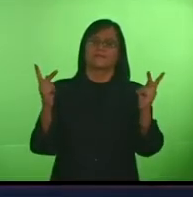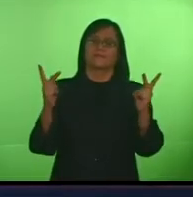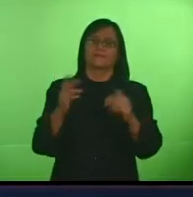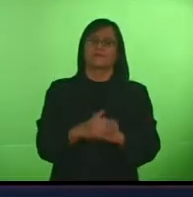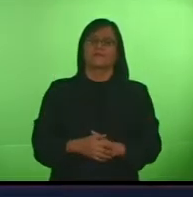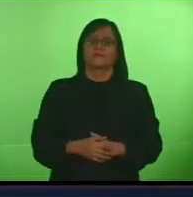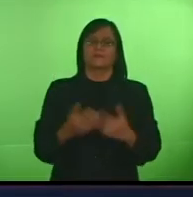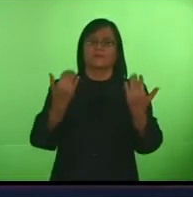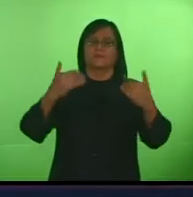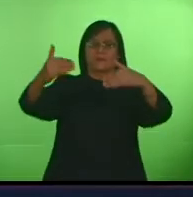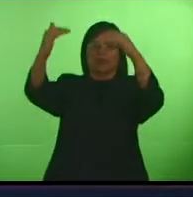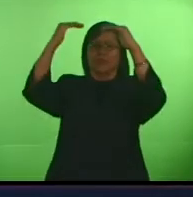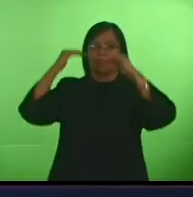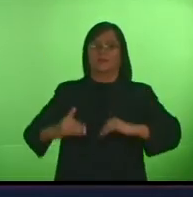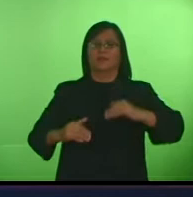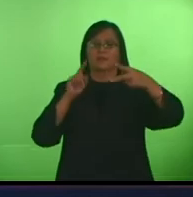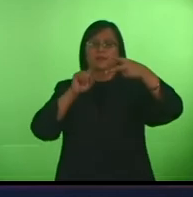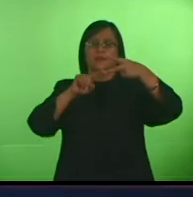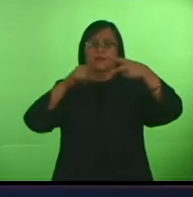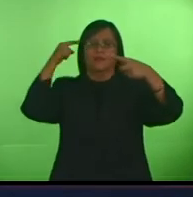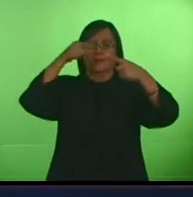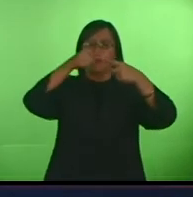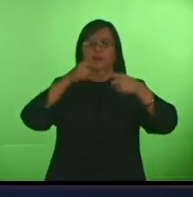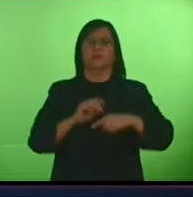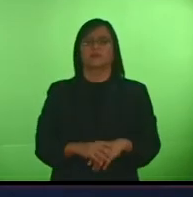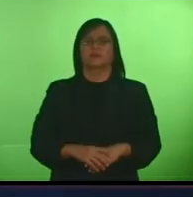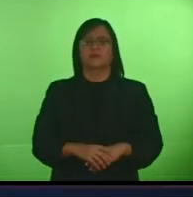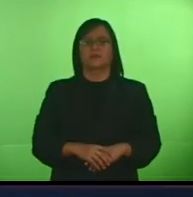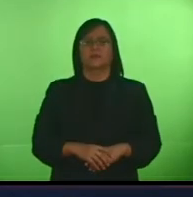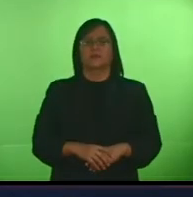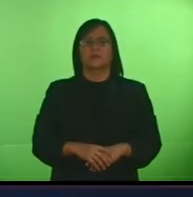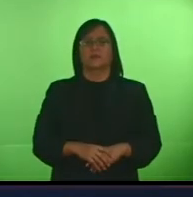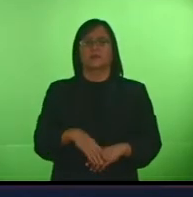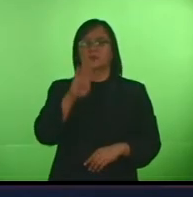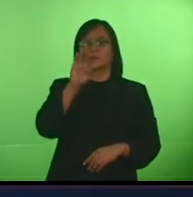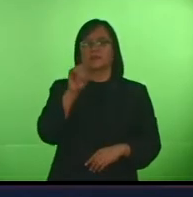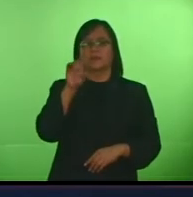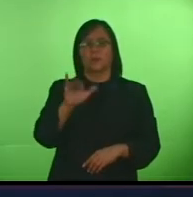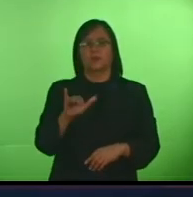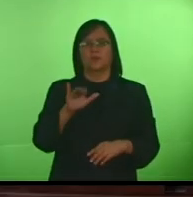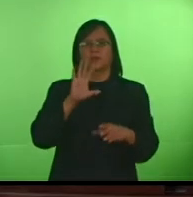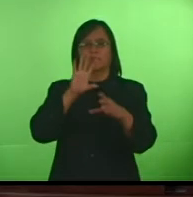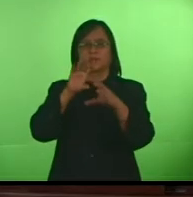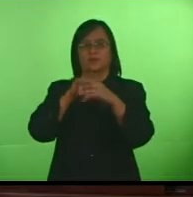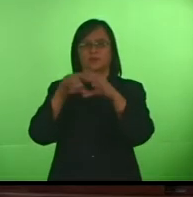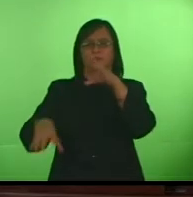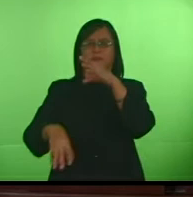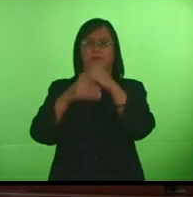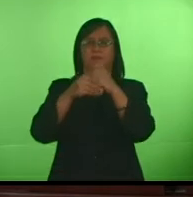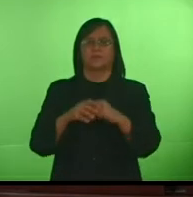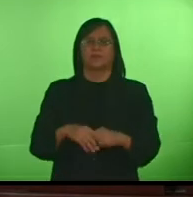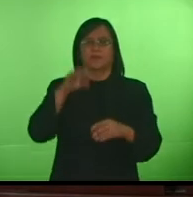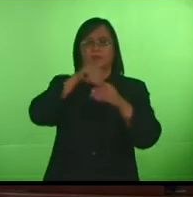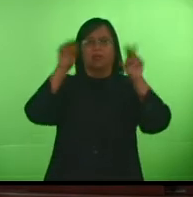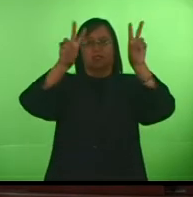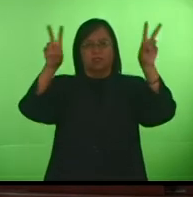Now let's go to the second point, body assertion. Now in the topic sentence, you have